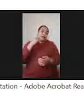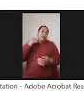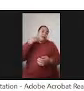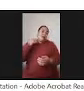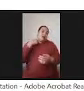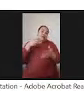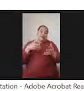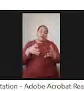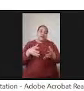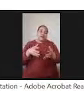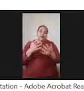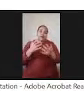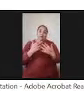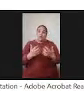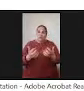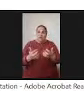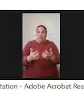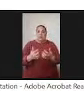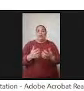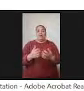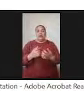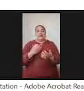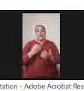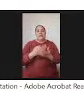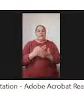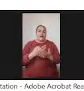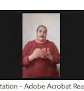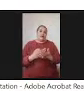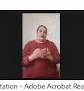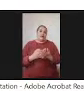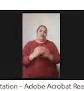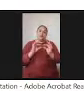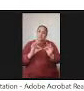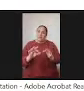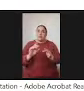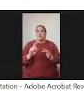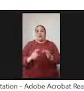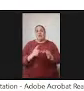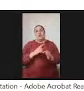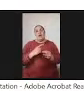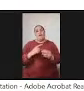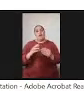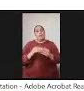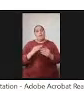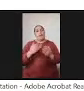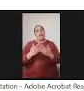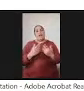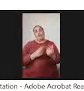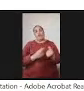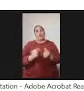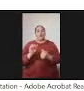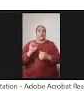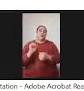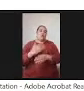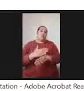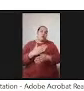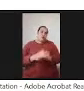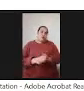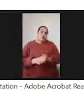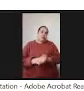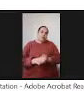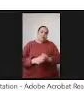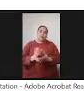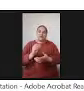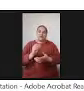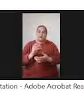this parliament is funded adequately in order for members to do their work.